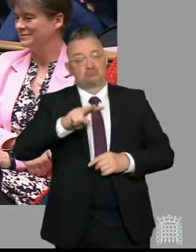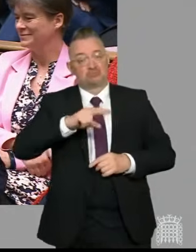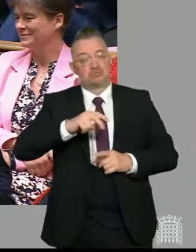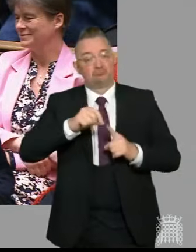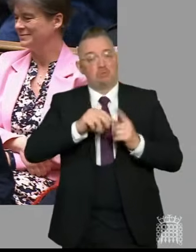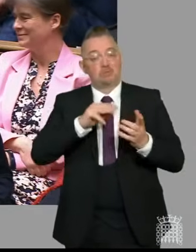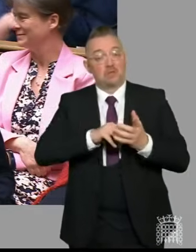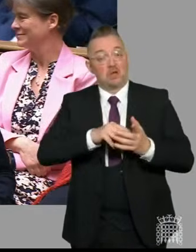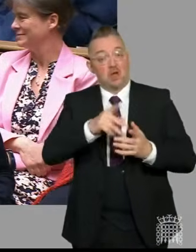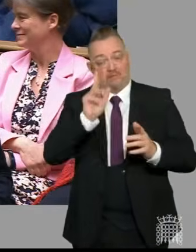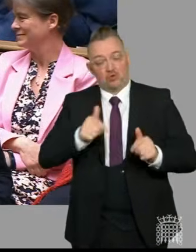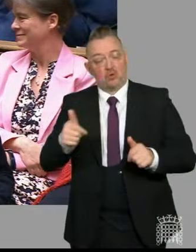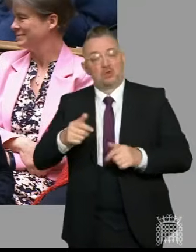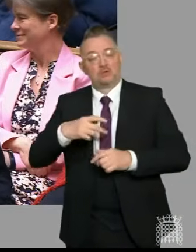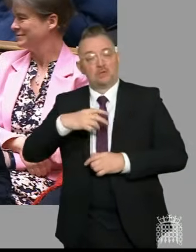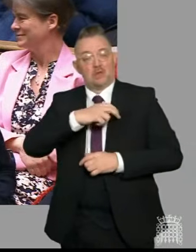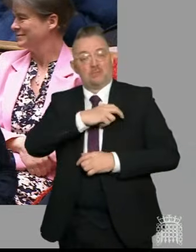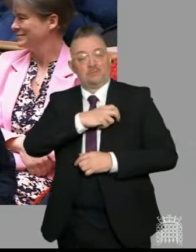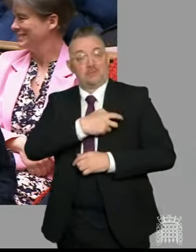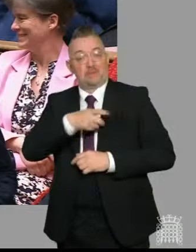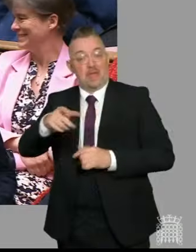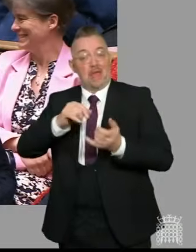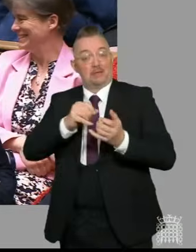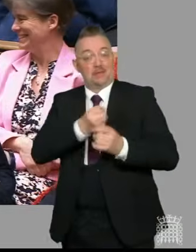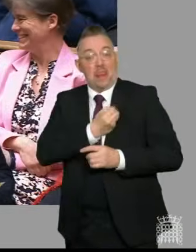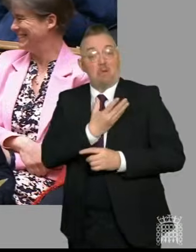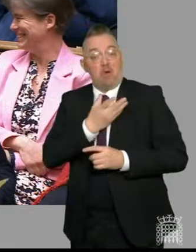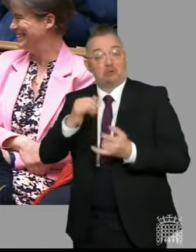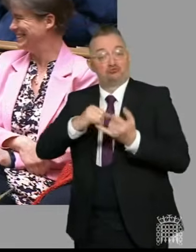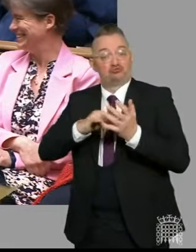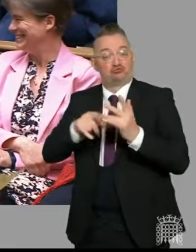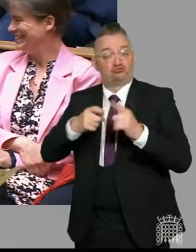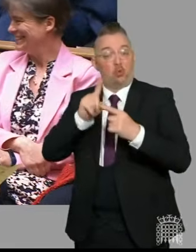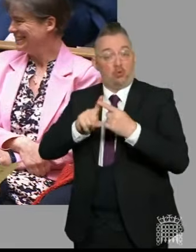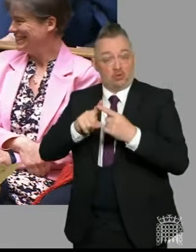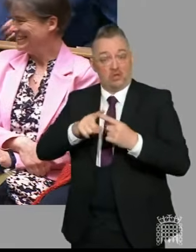tax, to take the fight to lousy landlords